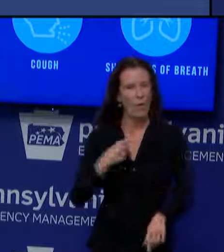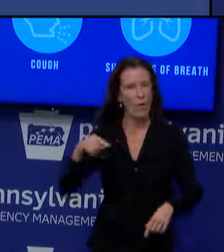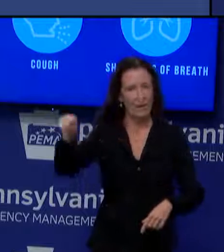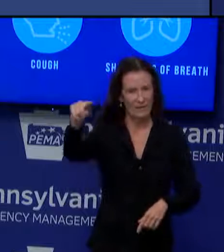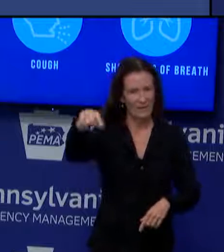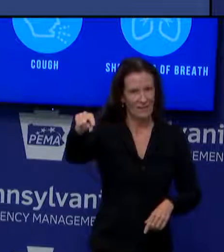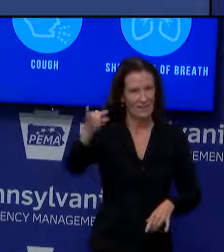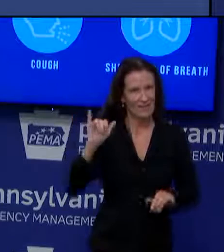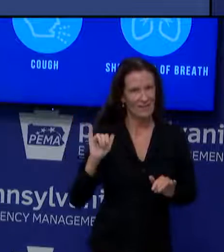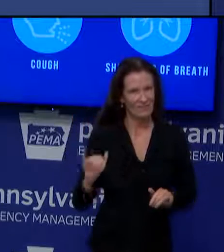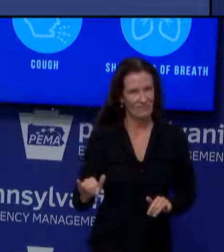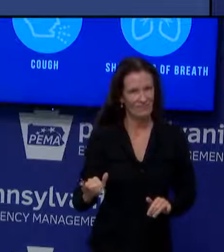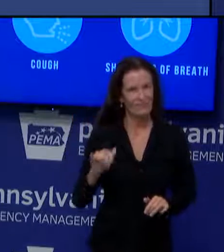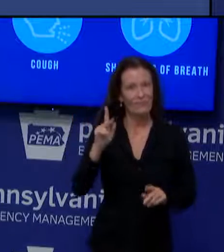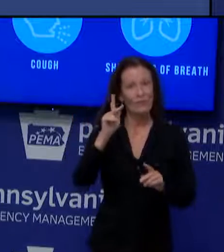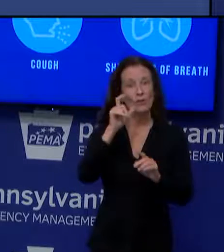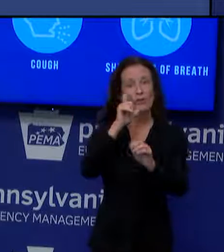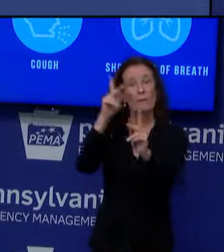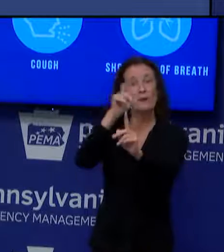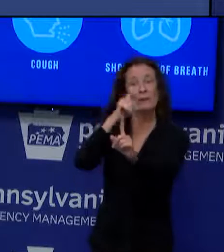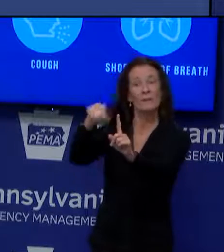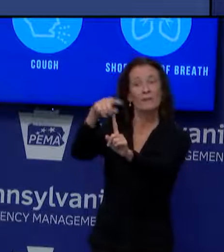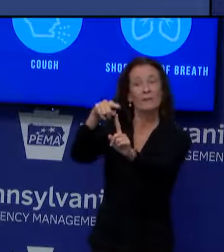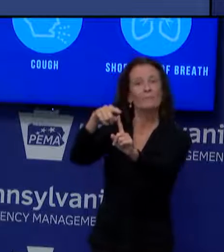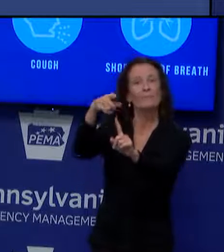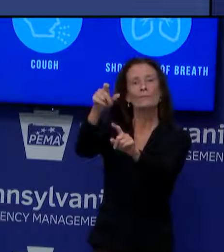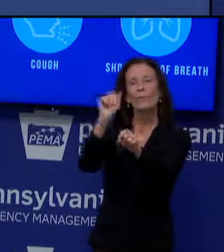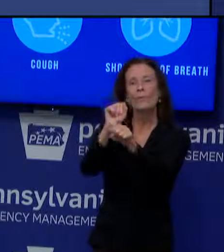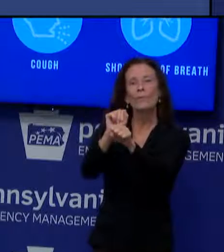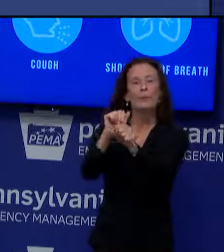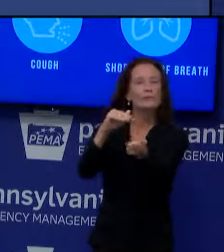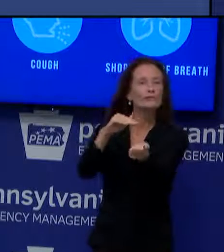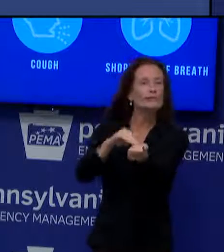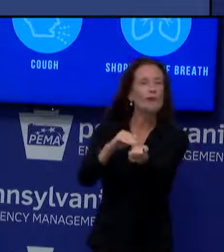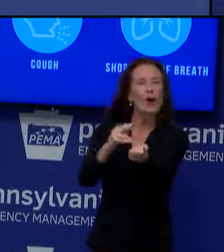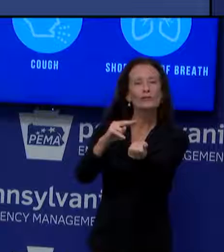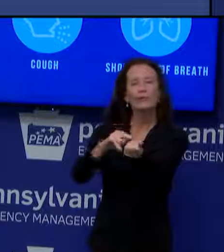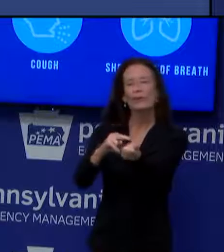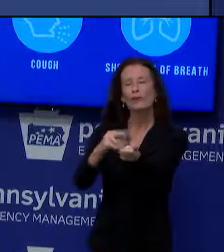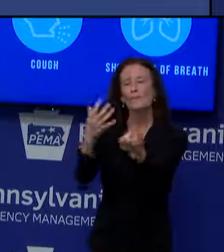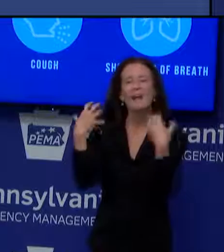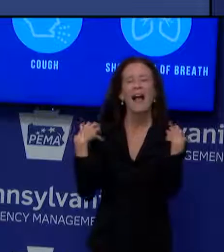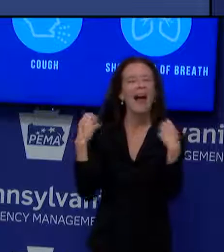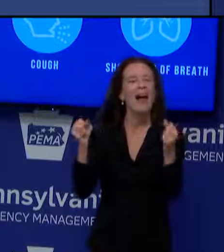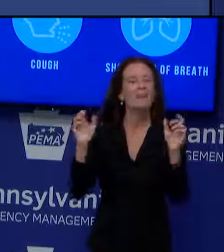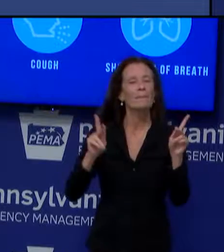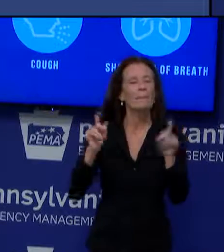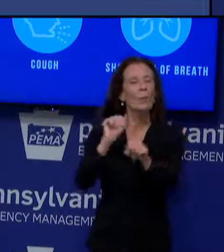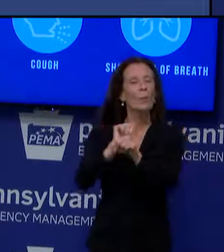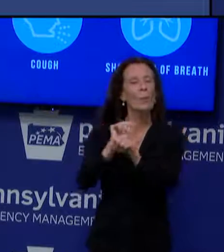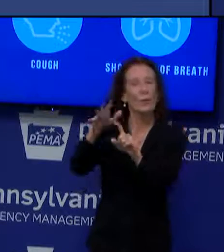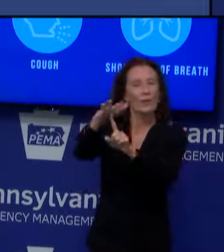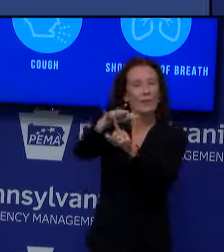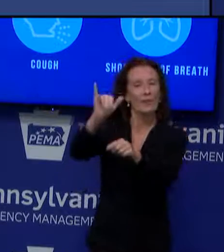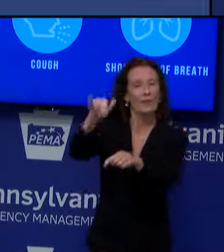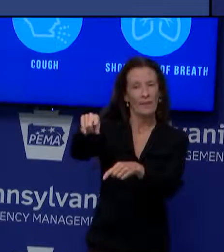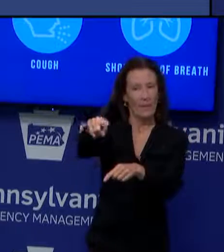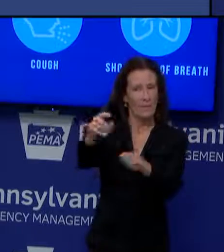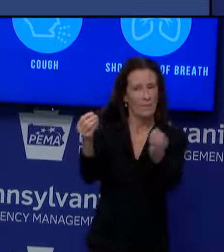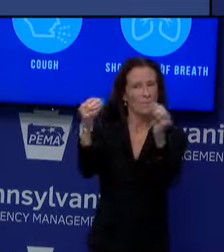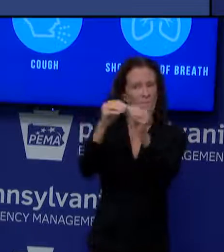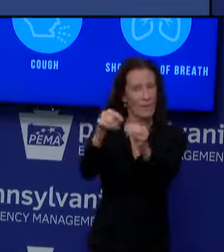significant exposure to the virus, a heavier load of virus that they were